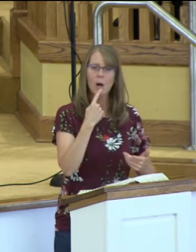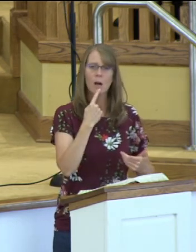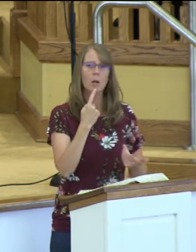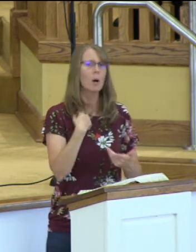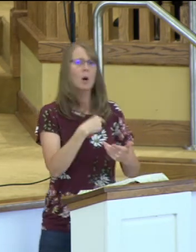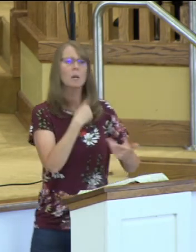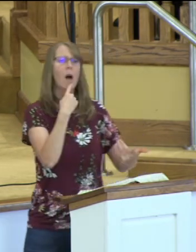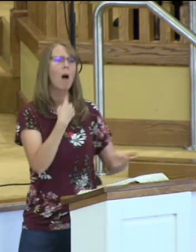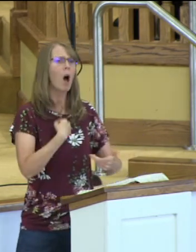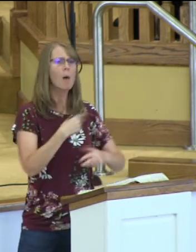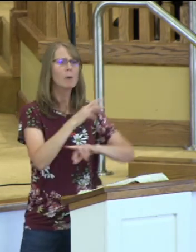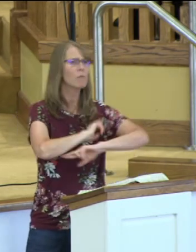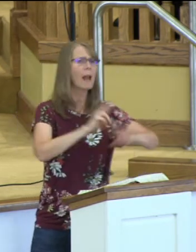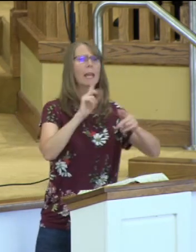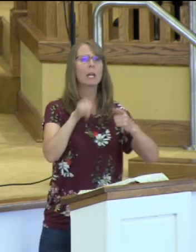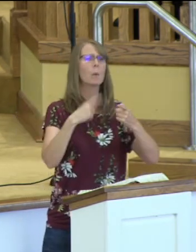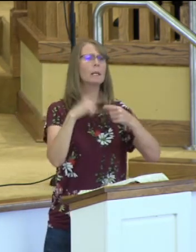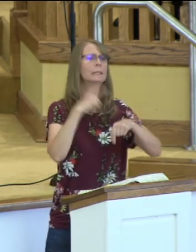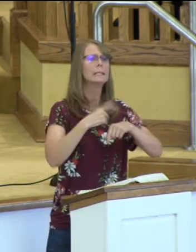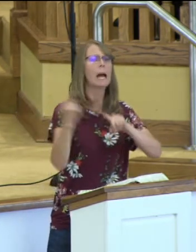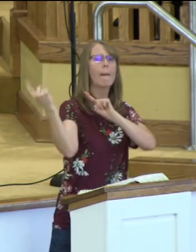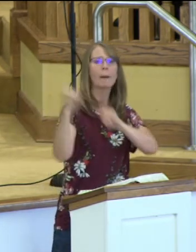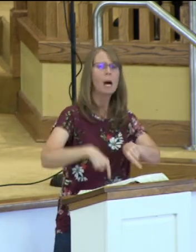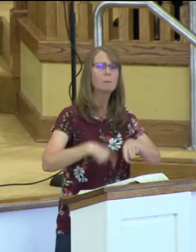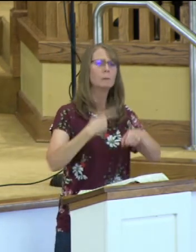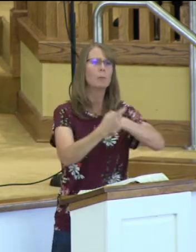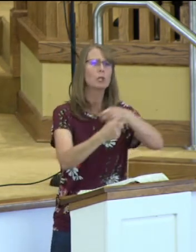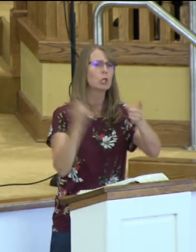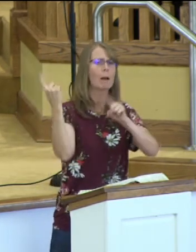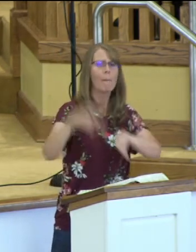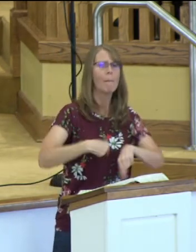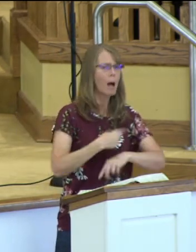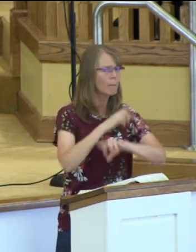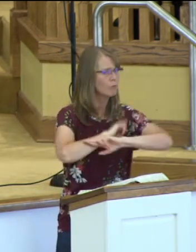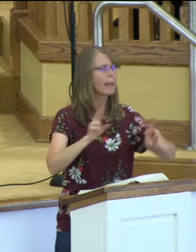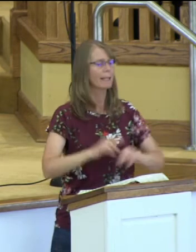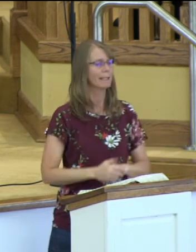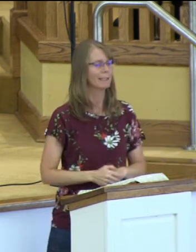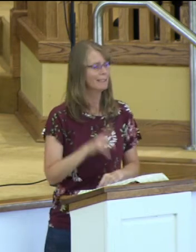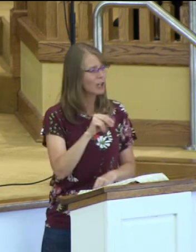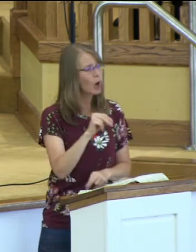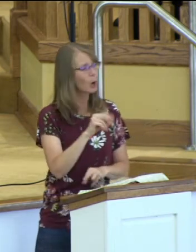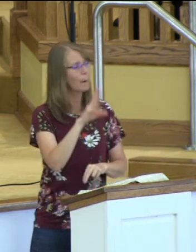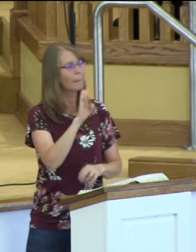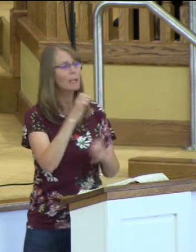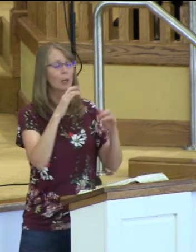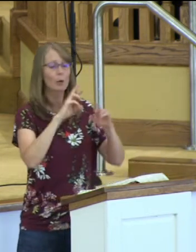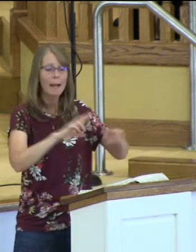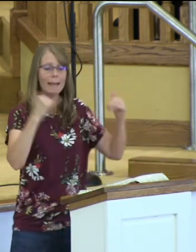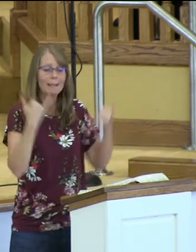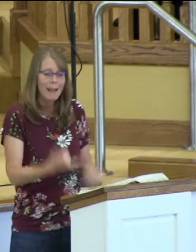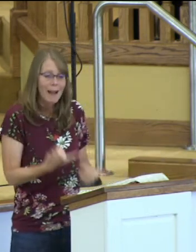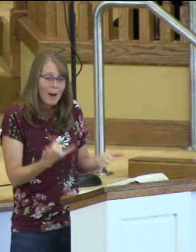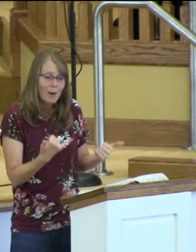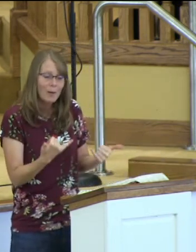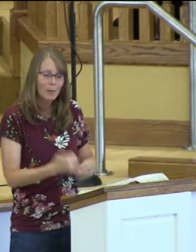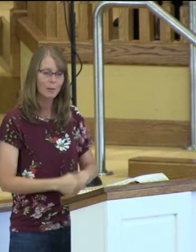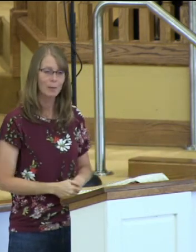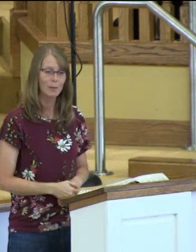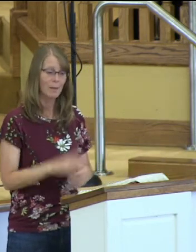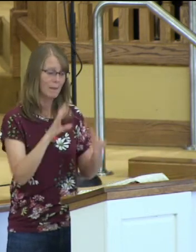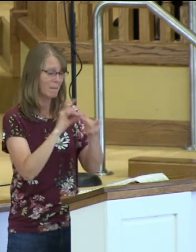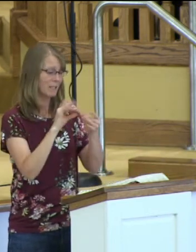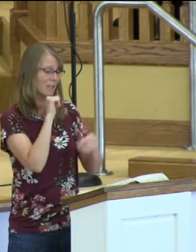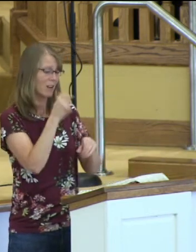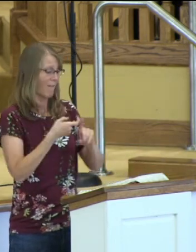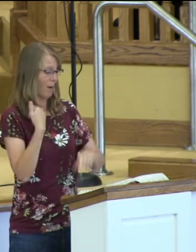Let's be rapture ready now. Hey, let's be ready for persecution now. Hey, let's find out what our message is. And our message is not of ourselves.